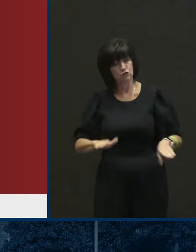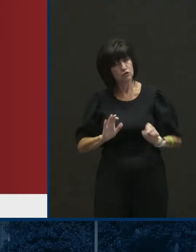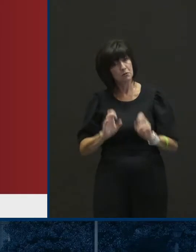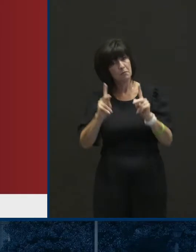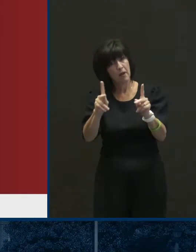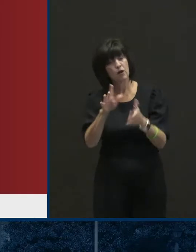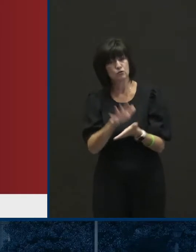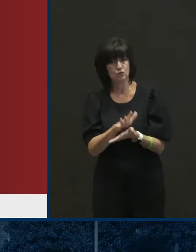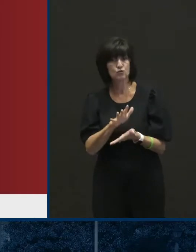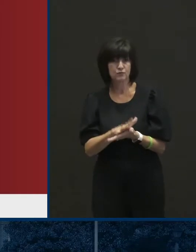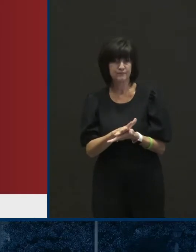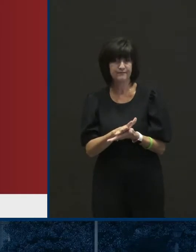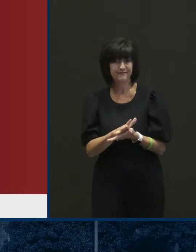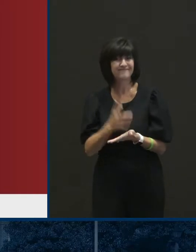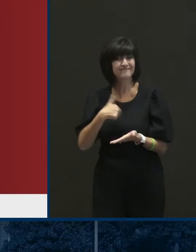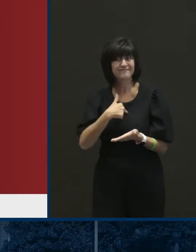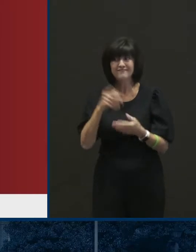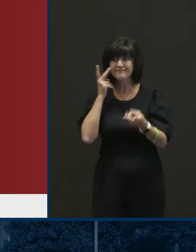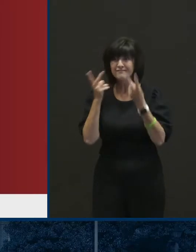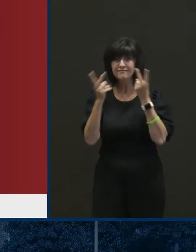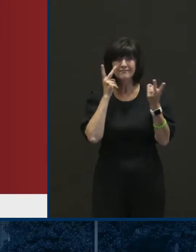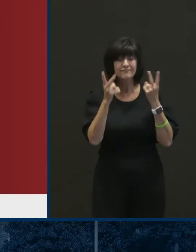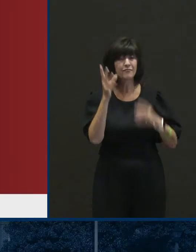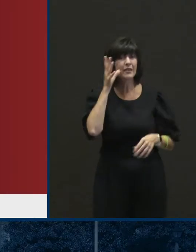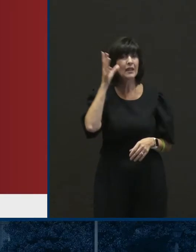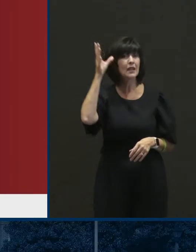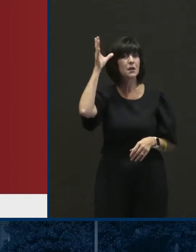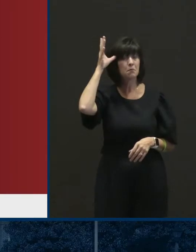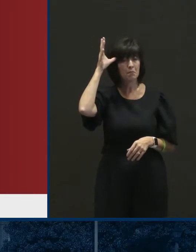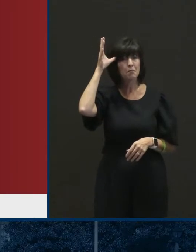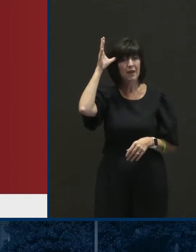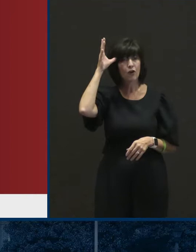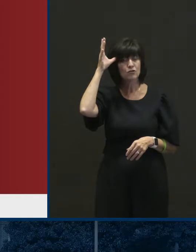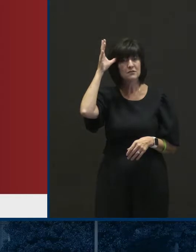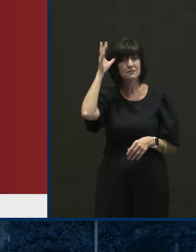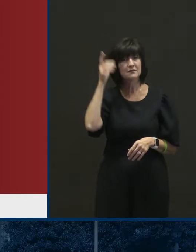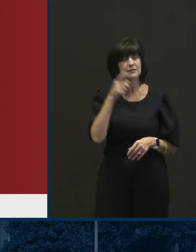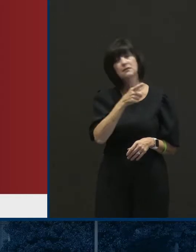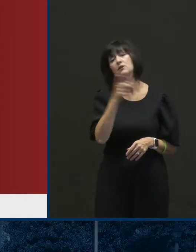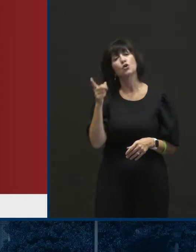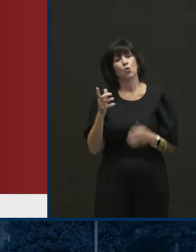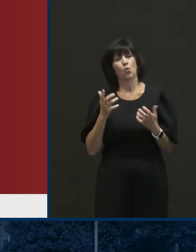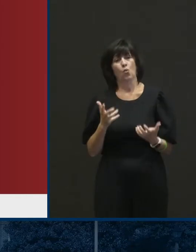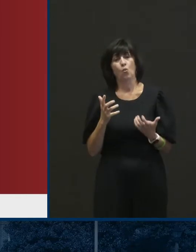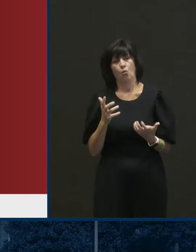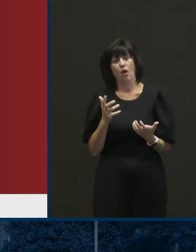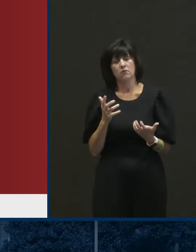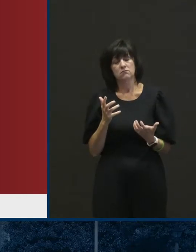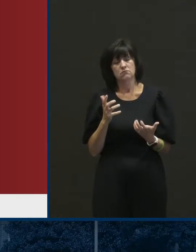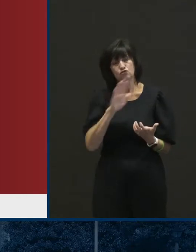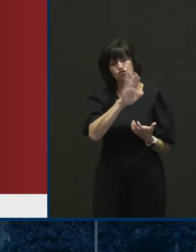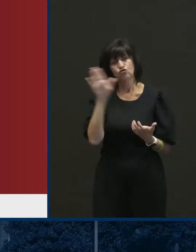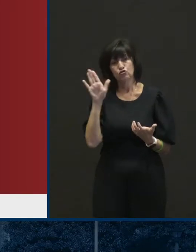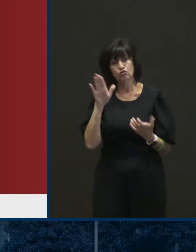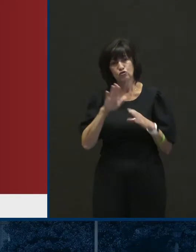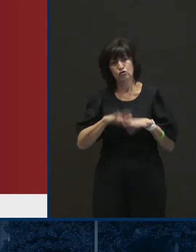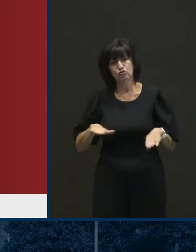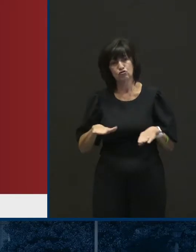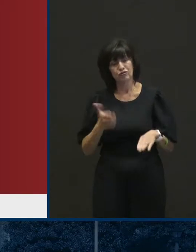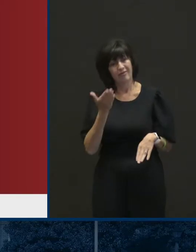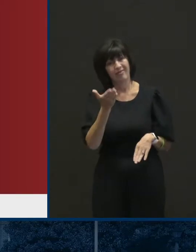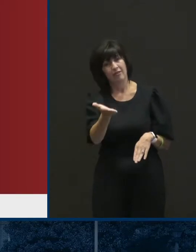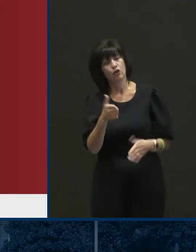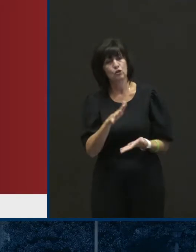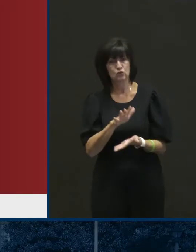more see schools that are going in person and would like to see their children there as